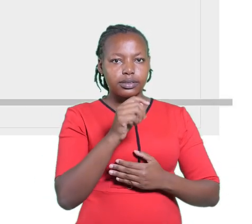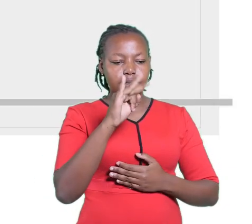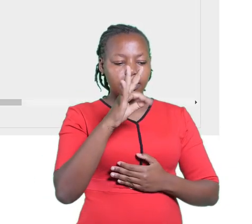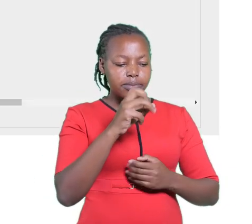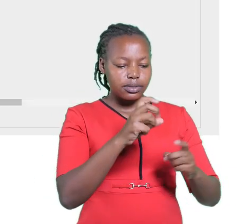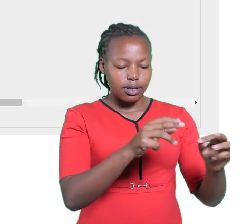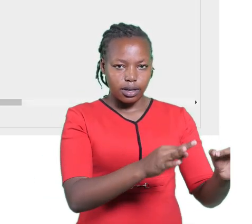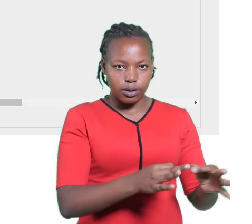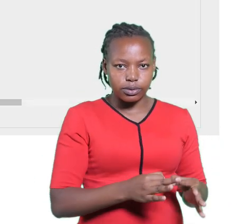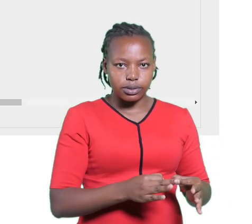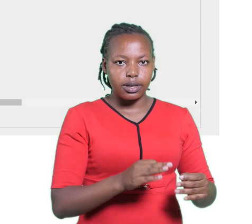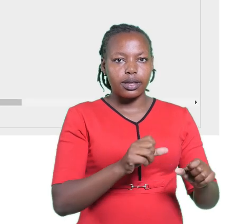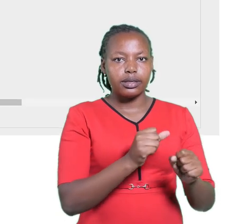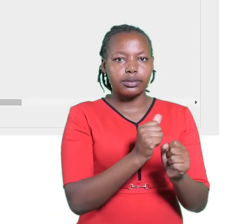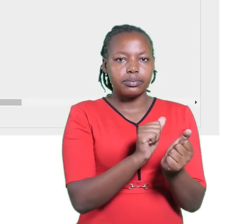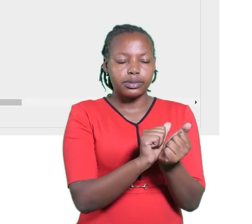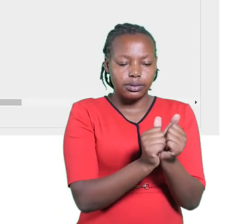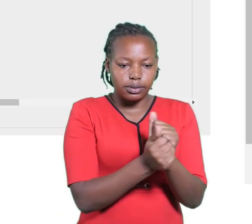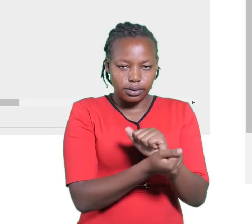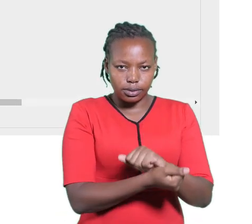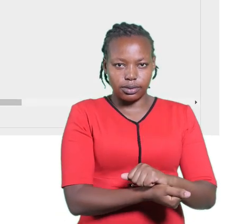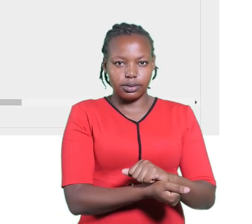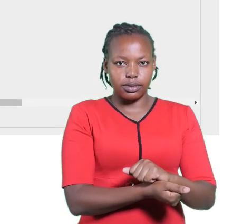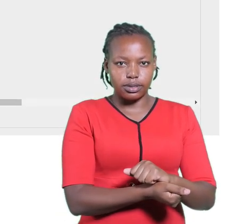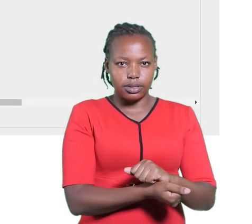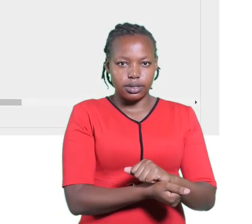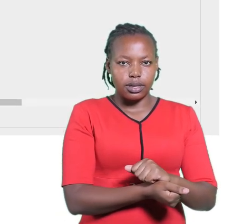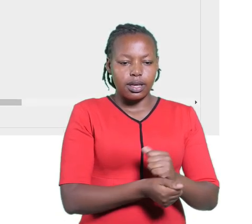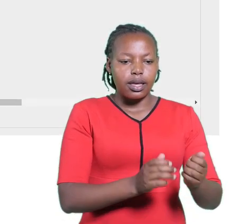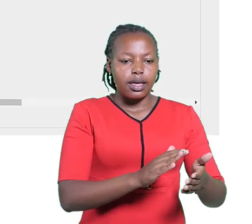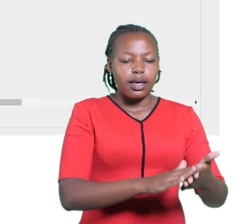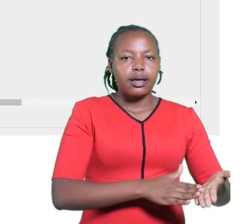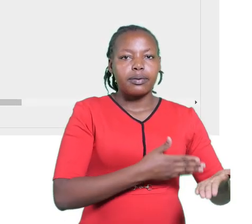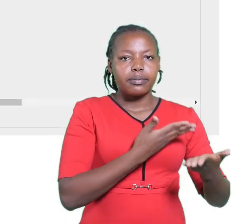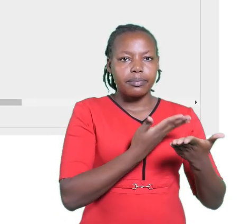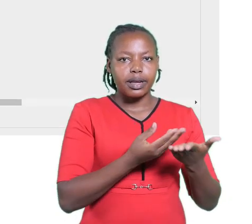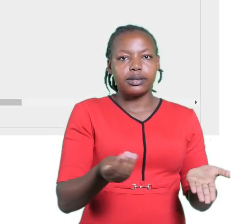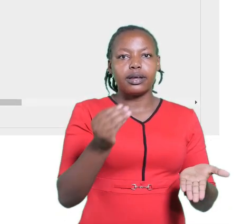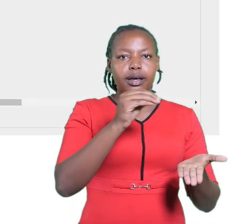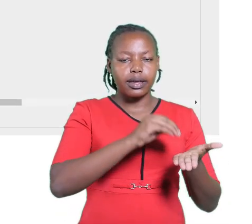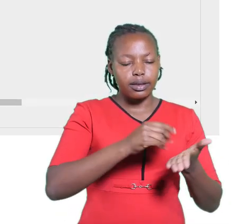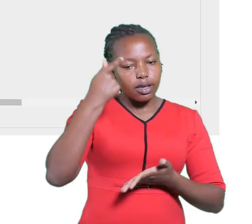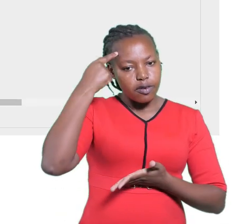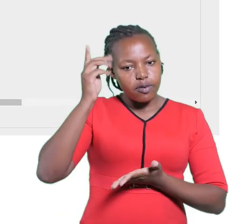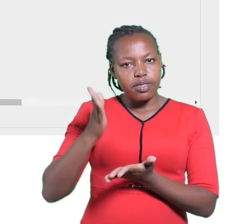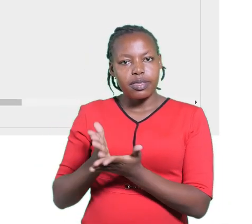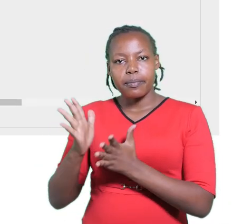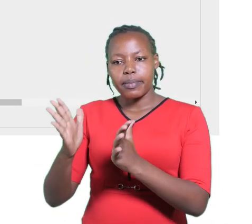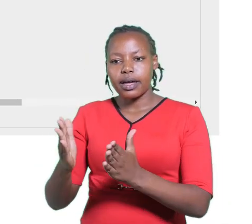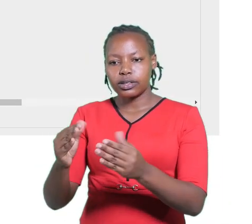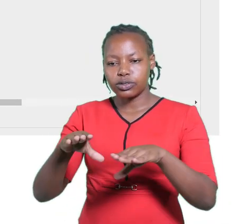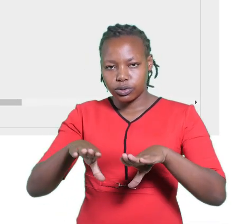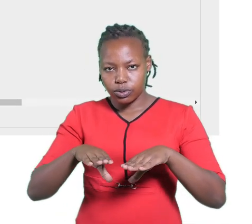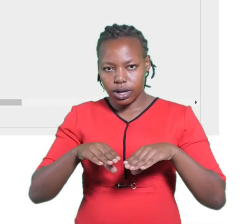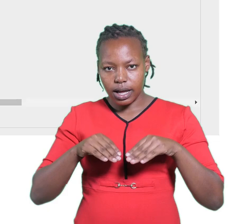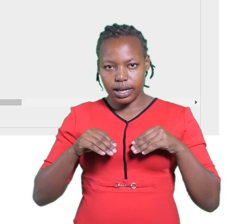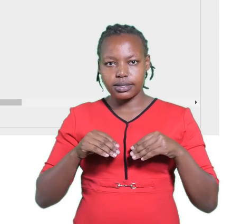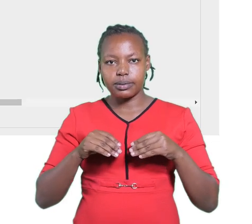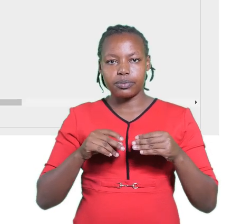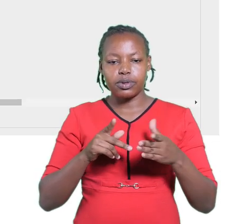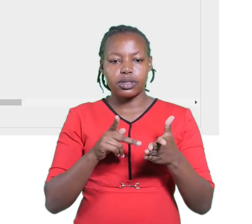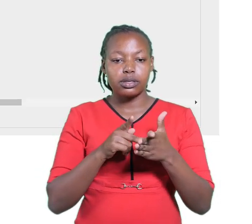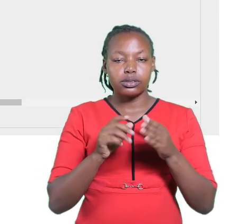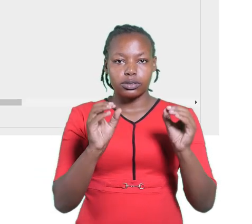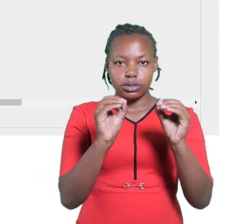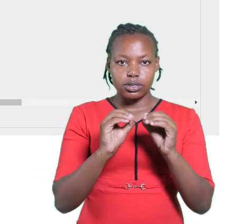For first transfer or alternative transfer, such as in cases where the seller cannot be traced or when a vehicle is